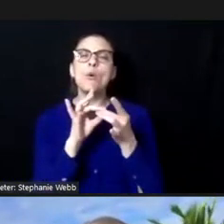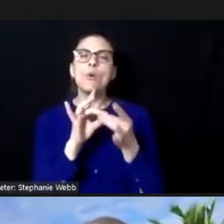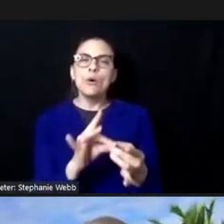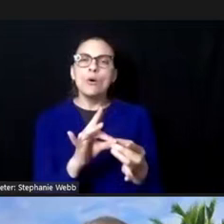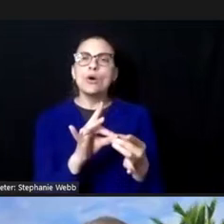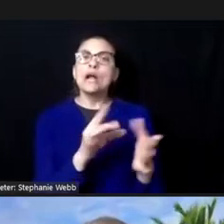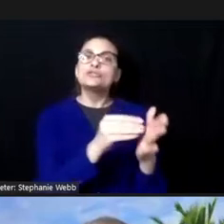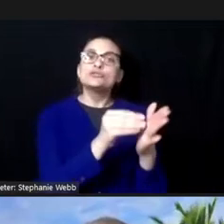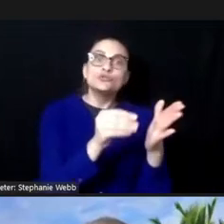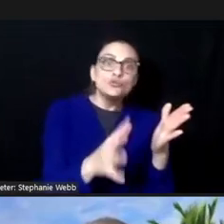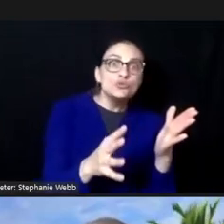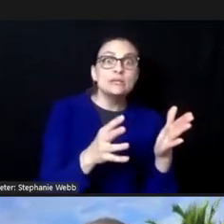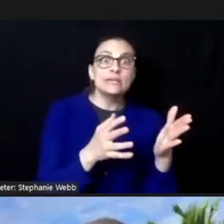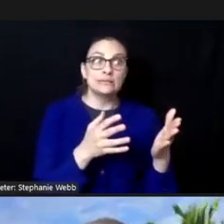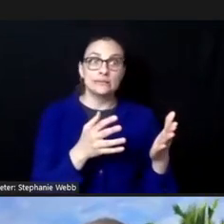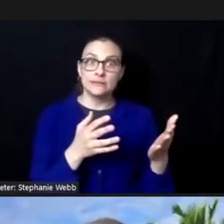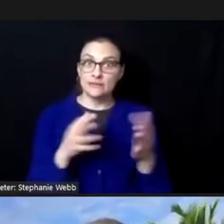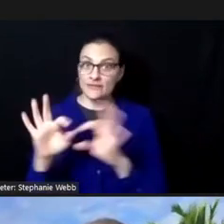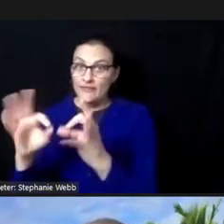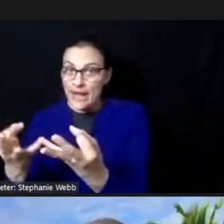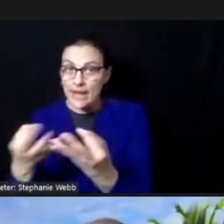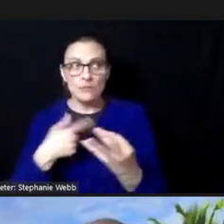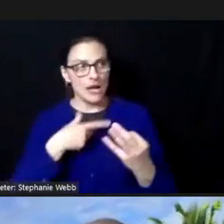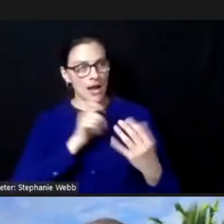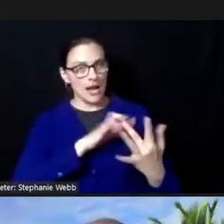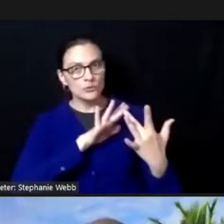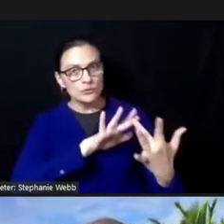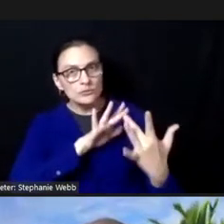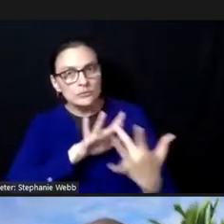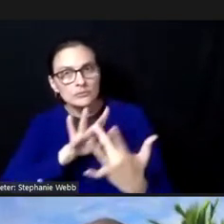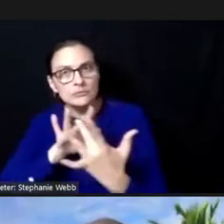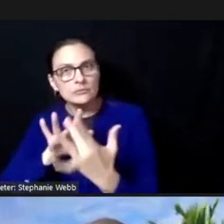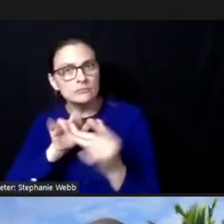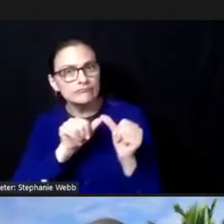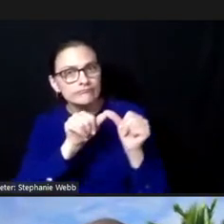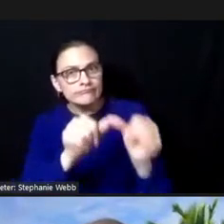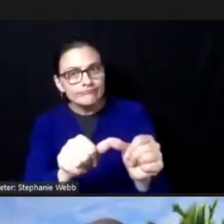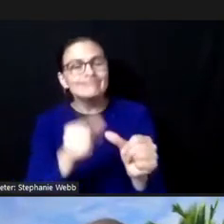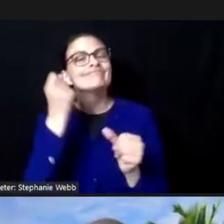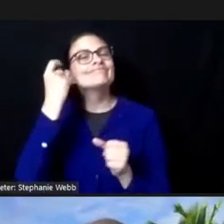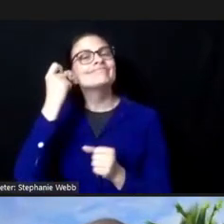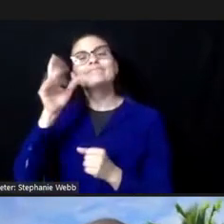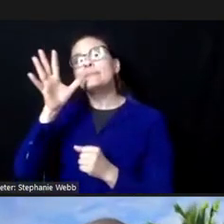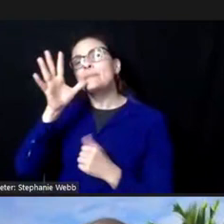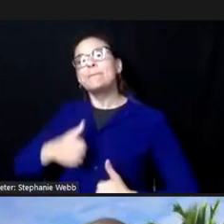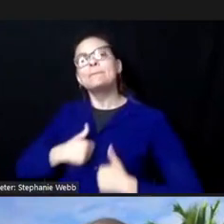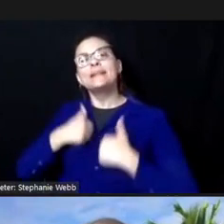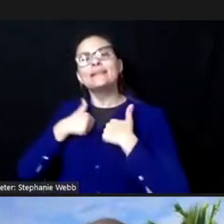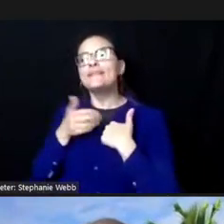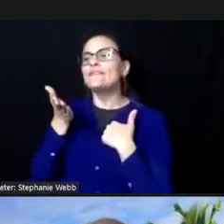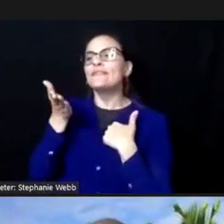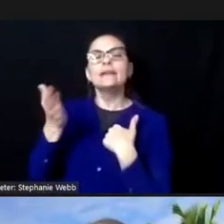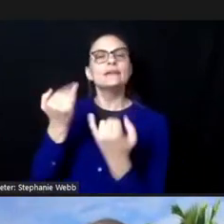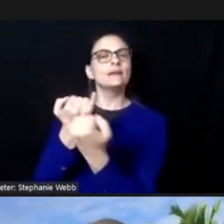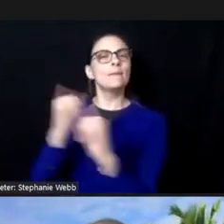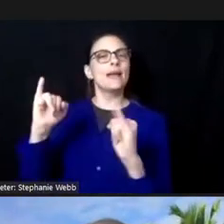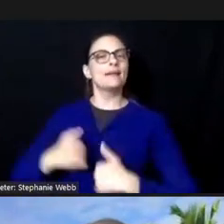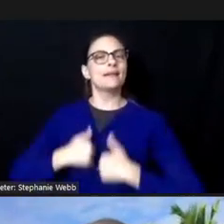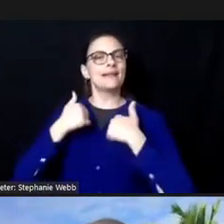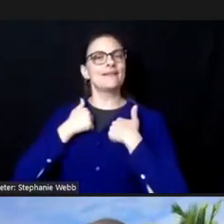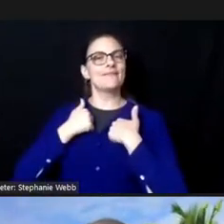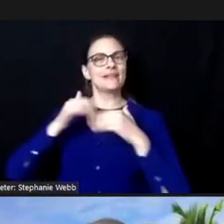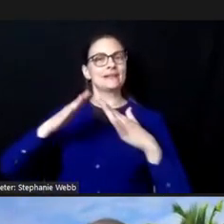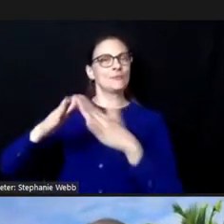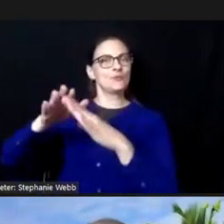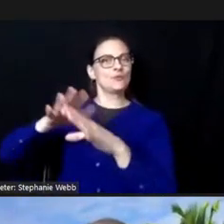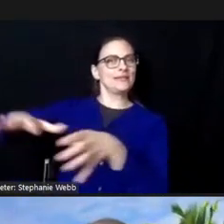and family. My mother is in an independent living community, and it became apparent